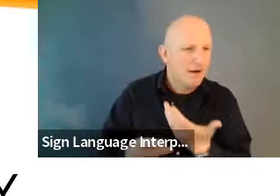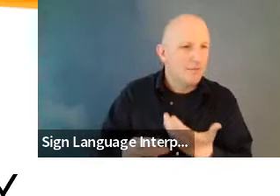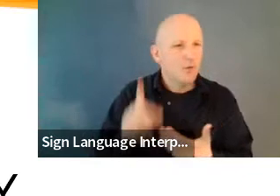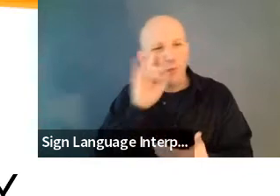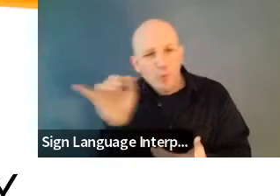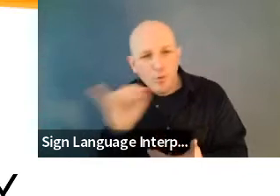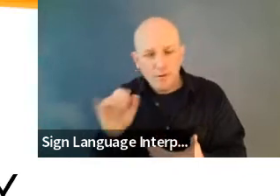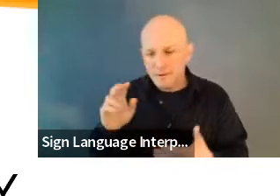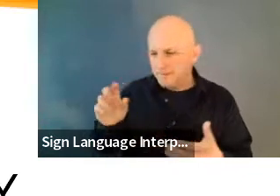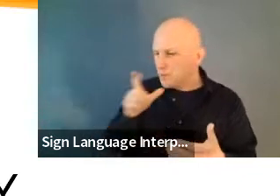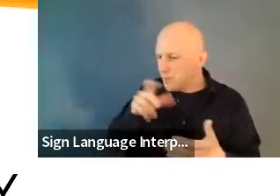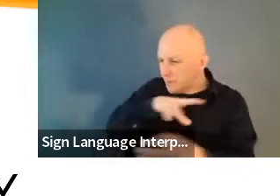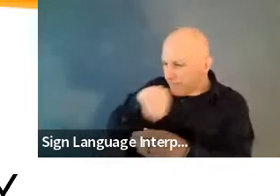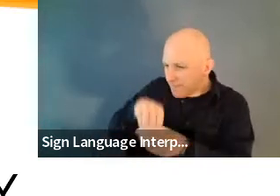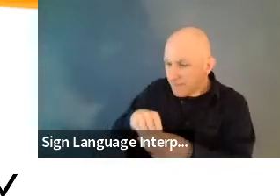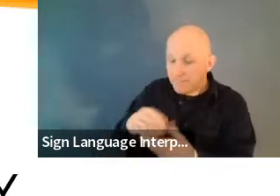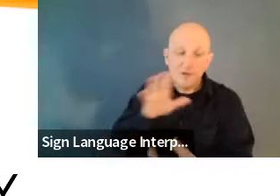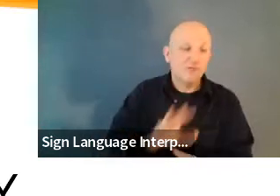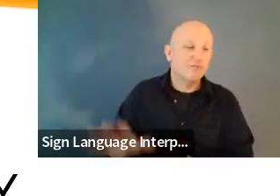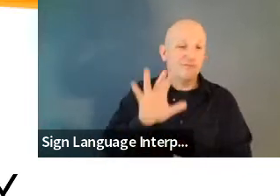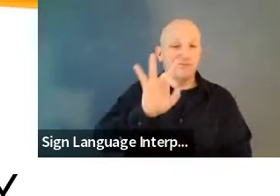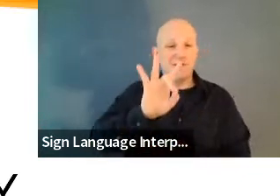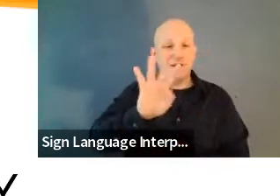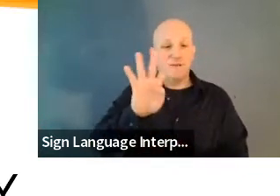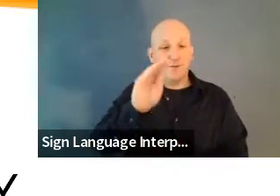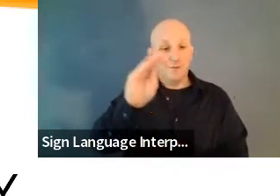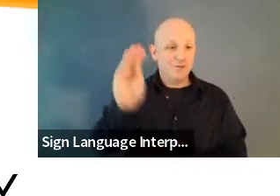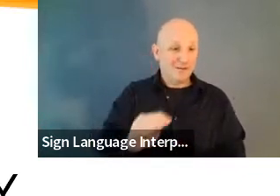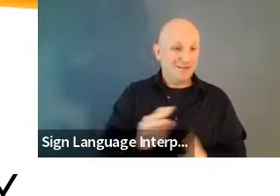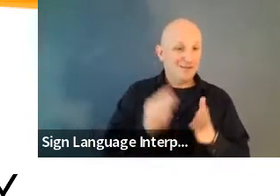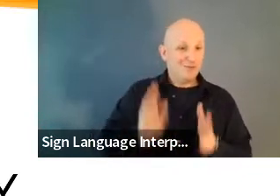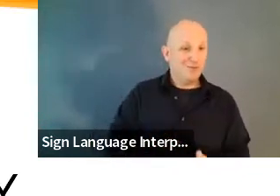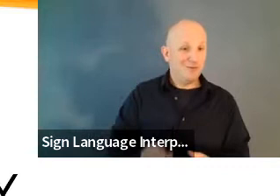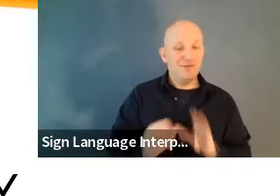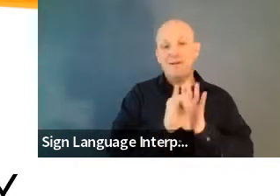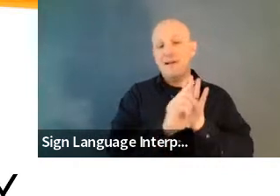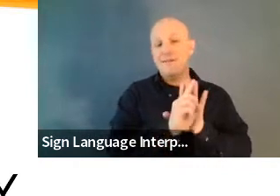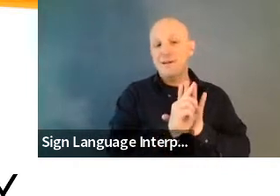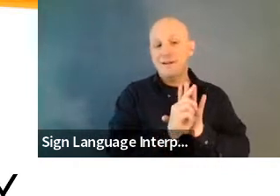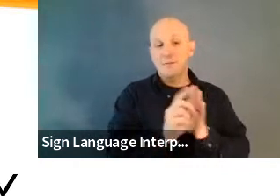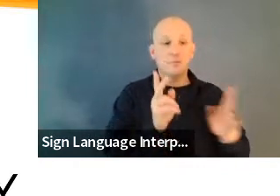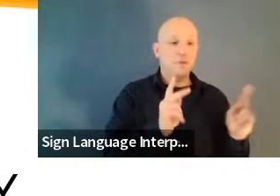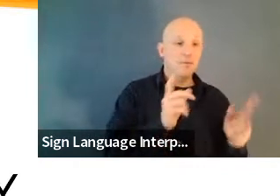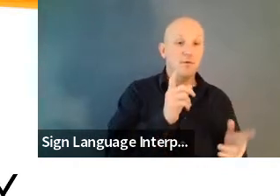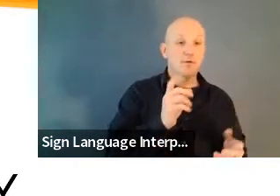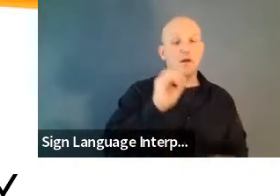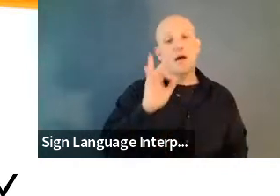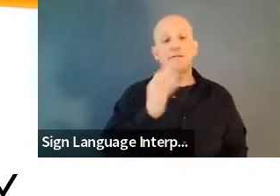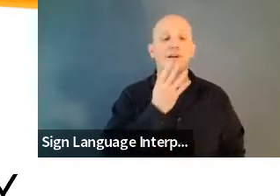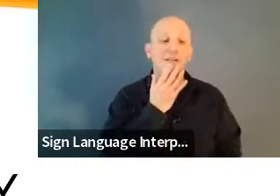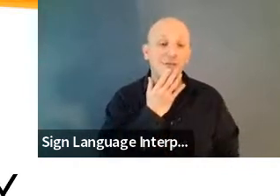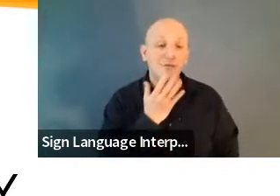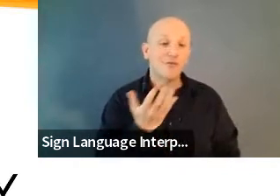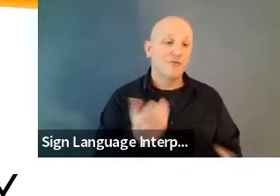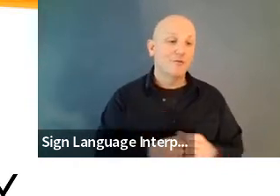like. And it had roughly 84% of the students identified as people of color, which is